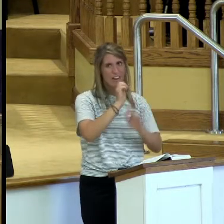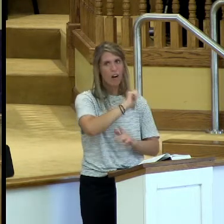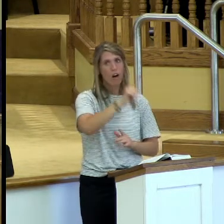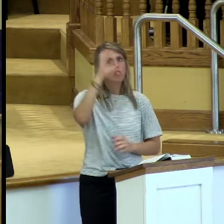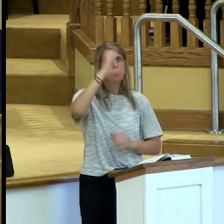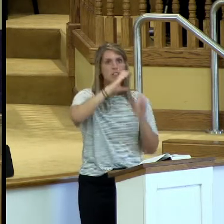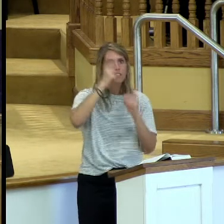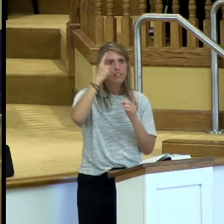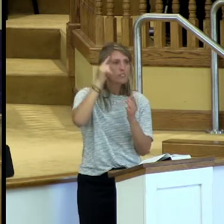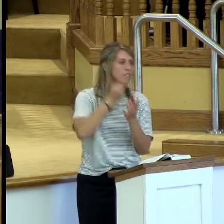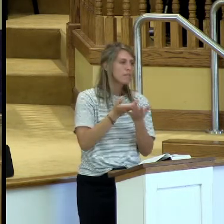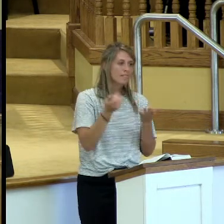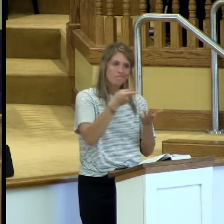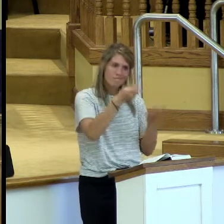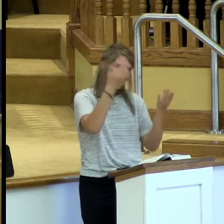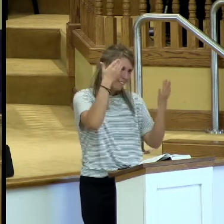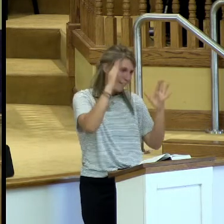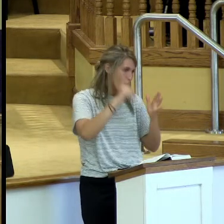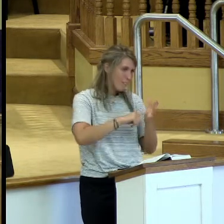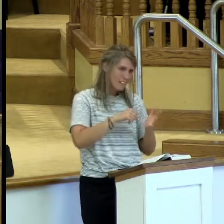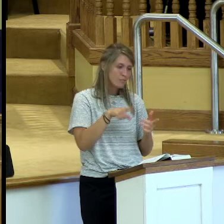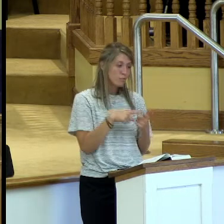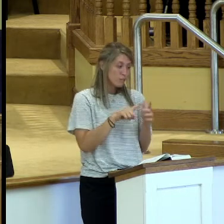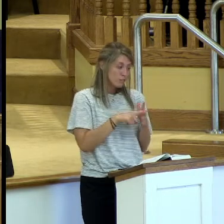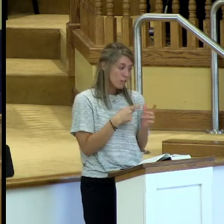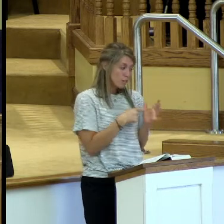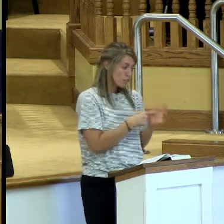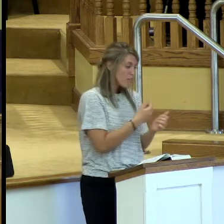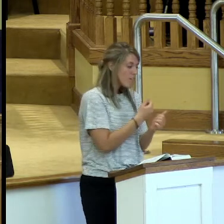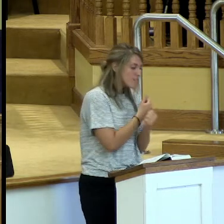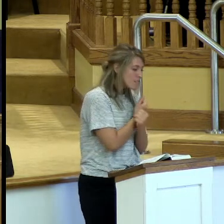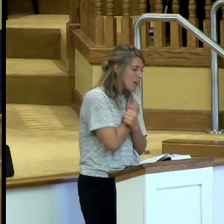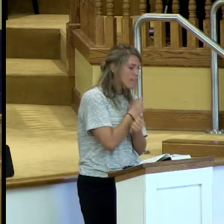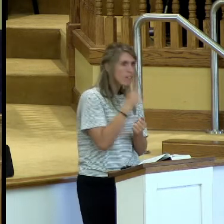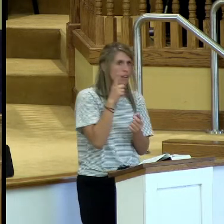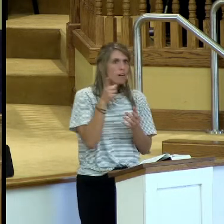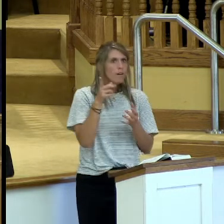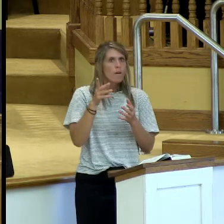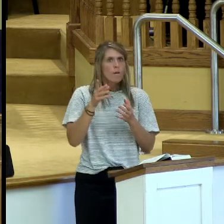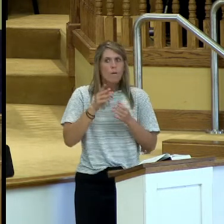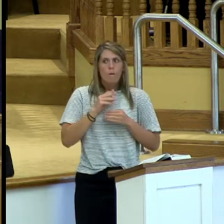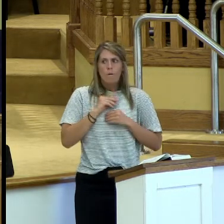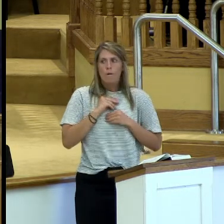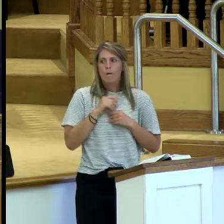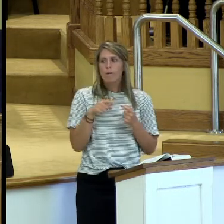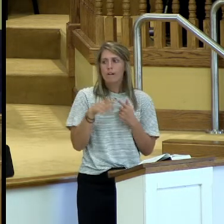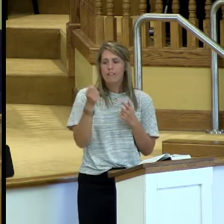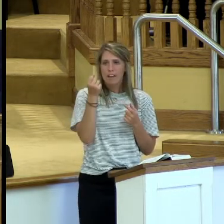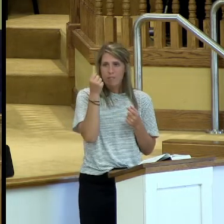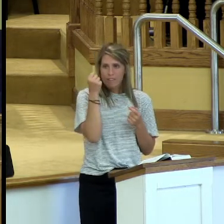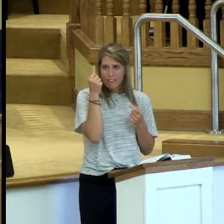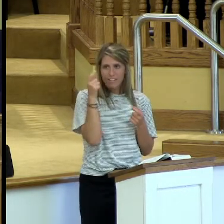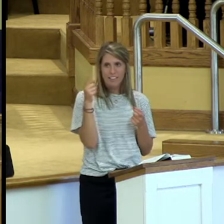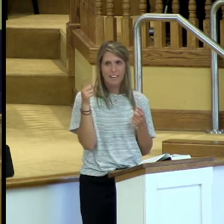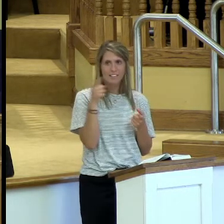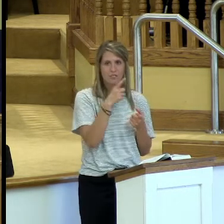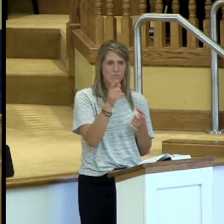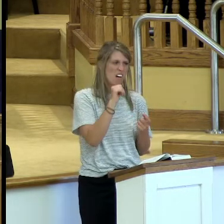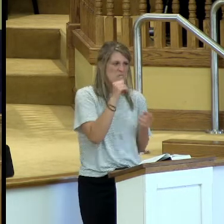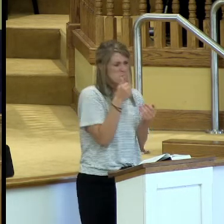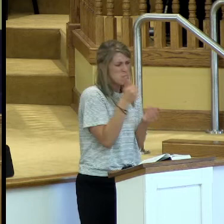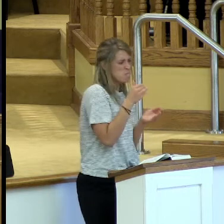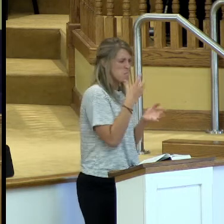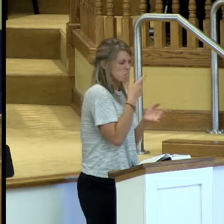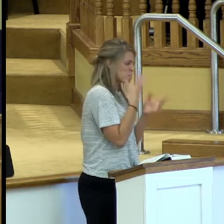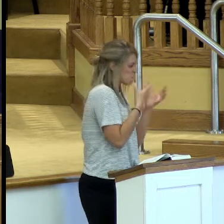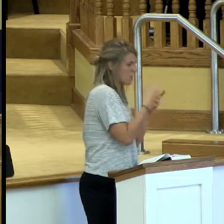all looking for something and they don't know what it is. You start loving on these people, though, and they're so susceptible. Whenever they realize that, you know, you're not going to bark at them